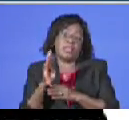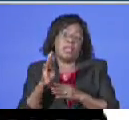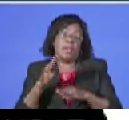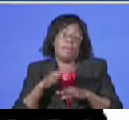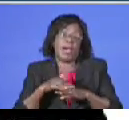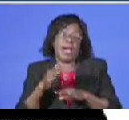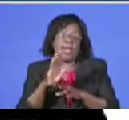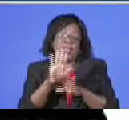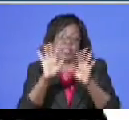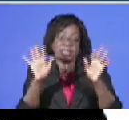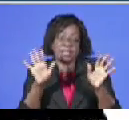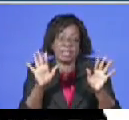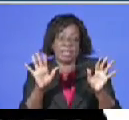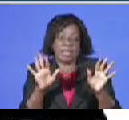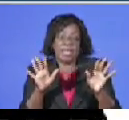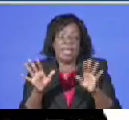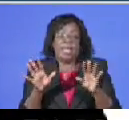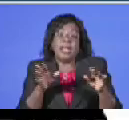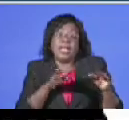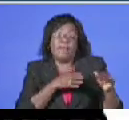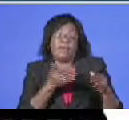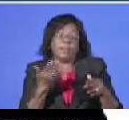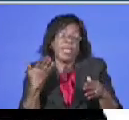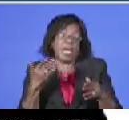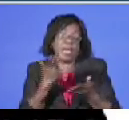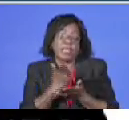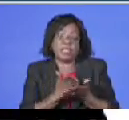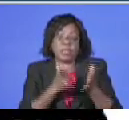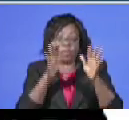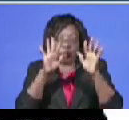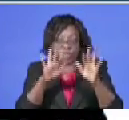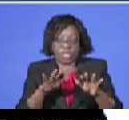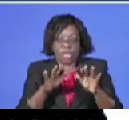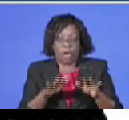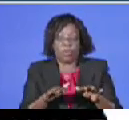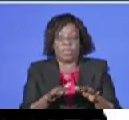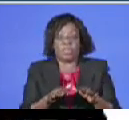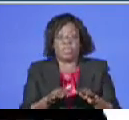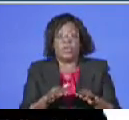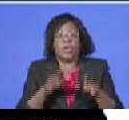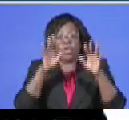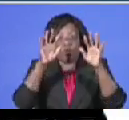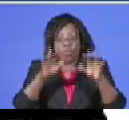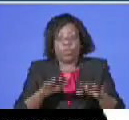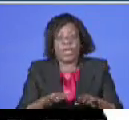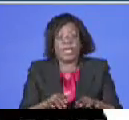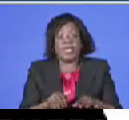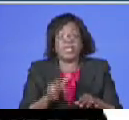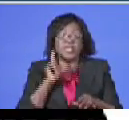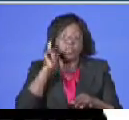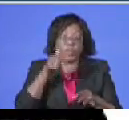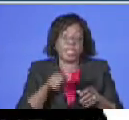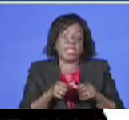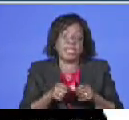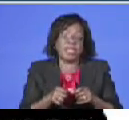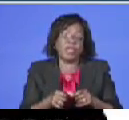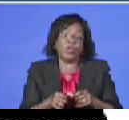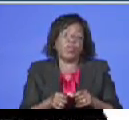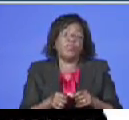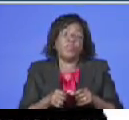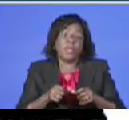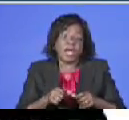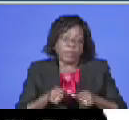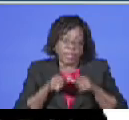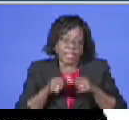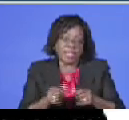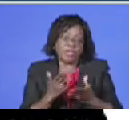leaving behind a trailing trough which will continue to generate pockets of showers. However, the rains we start to experience today will continue through